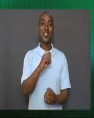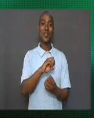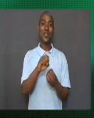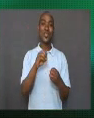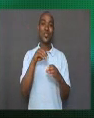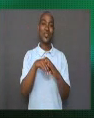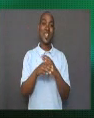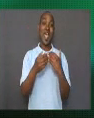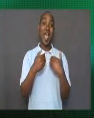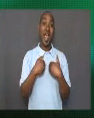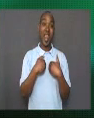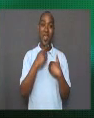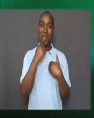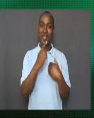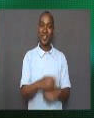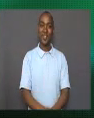solution.